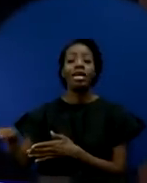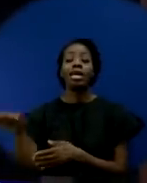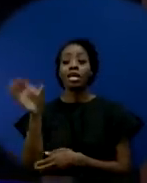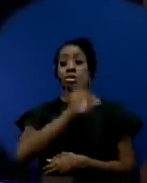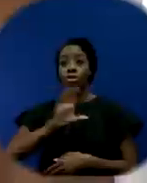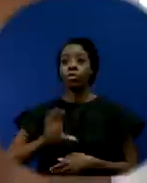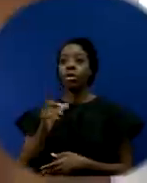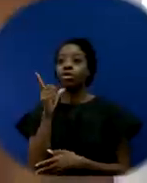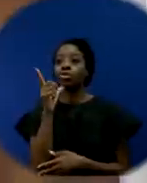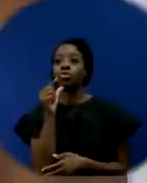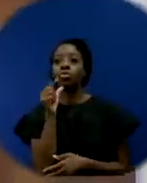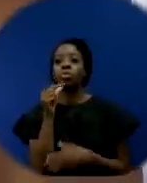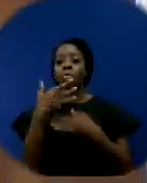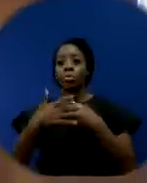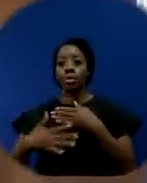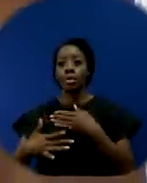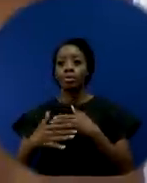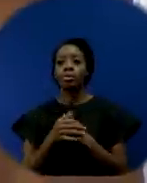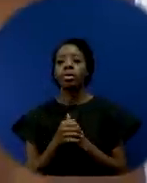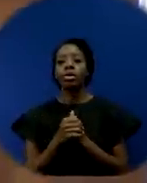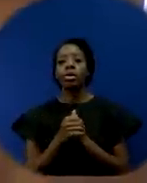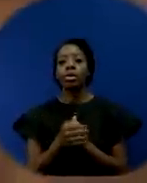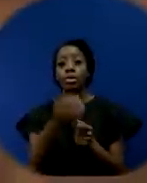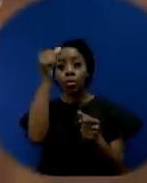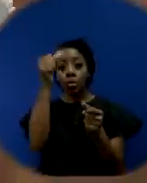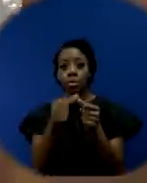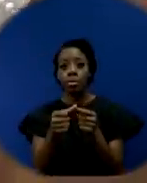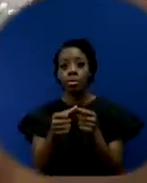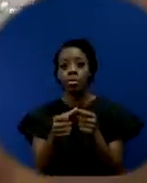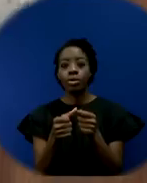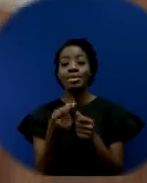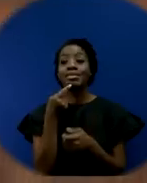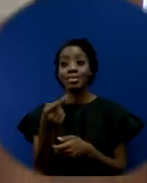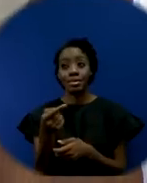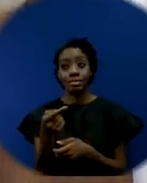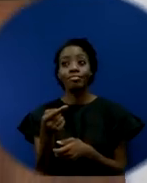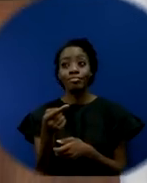blood. So as we remember, that's what he told us